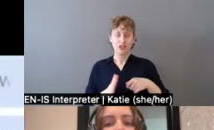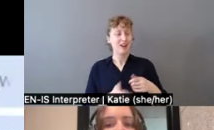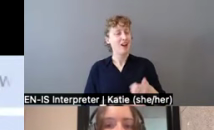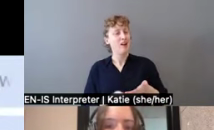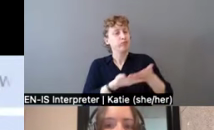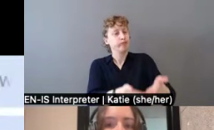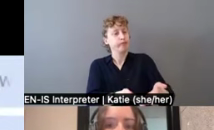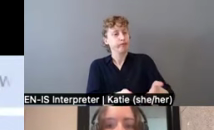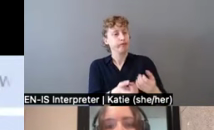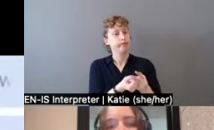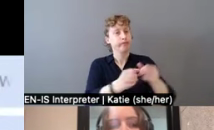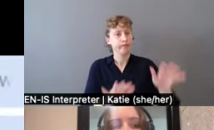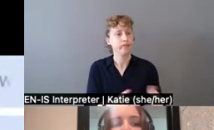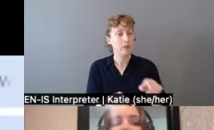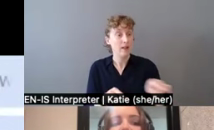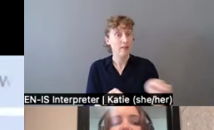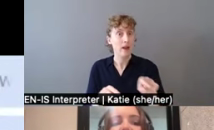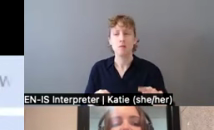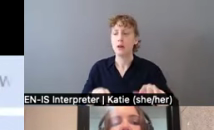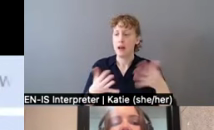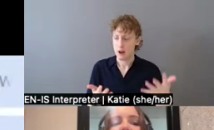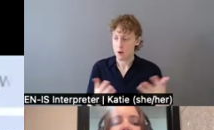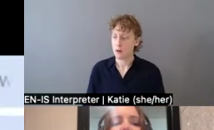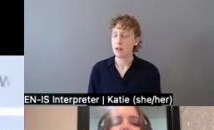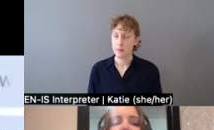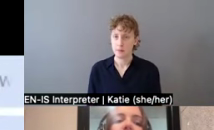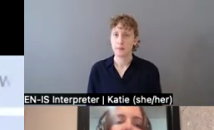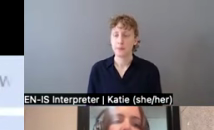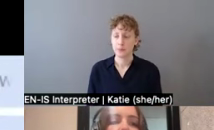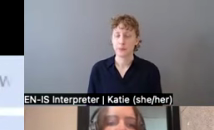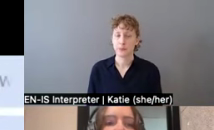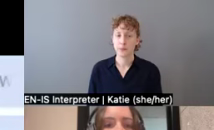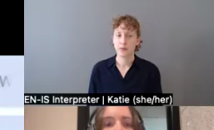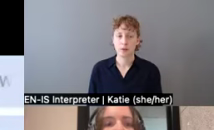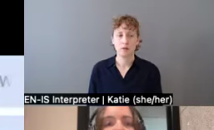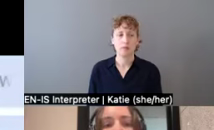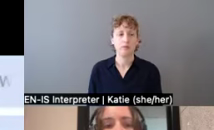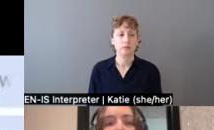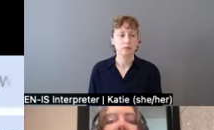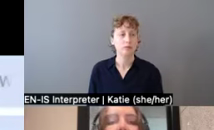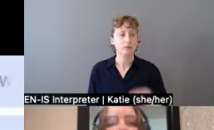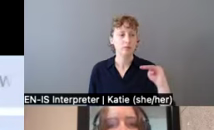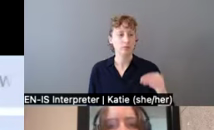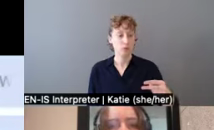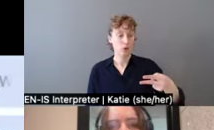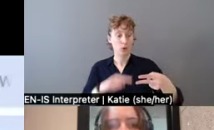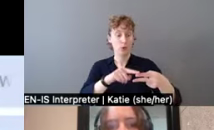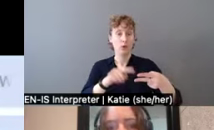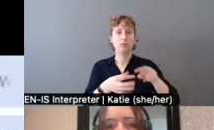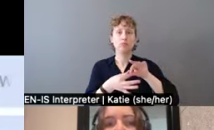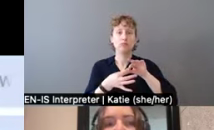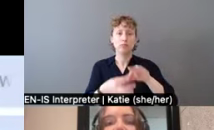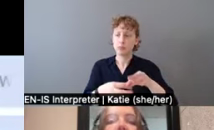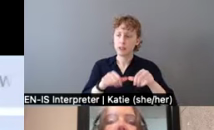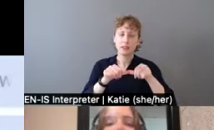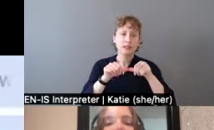benefit marginalized youth. And then we have two questions regarding sustainability or continuity of